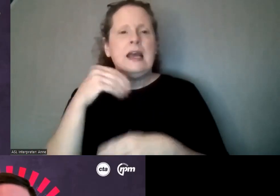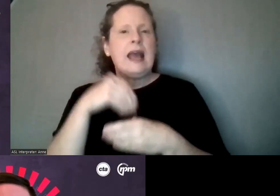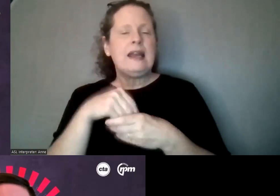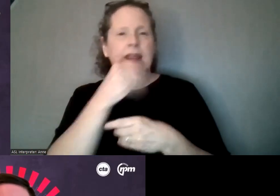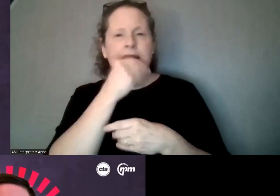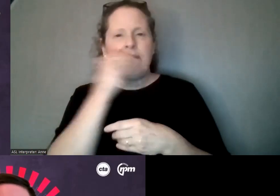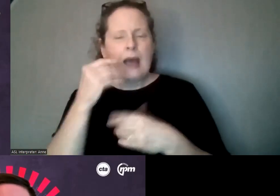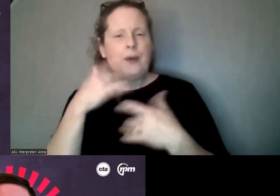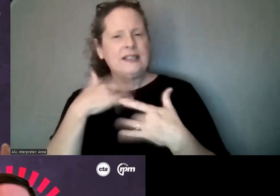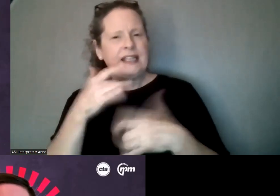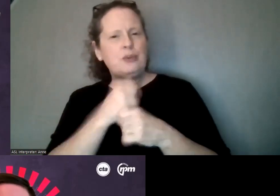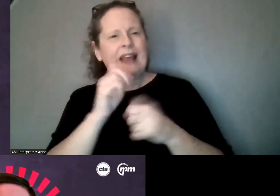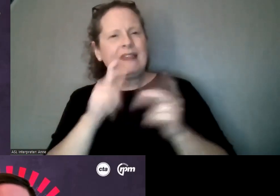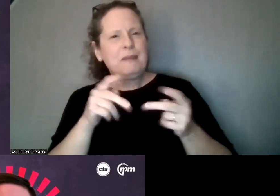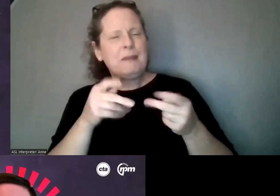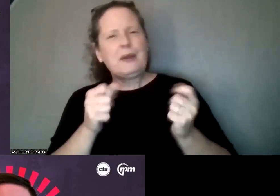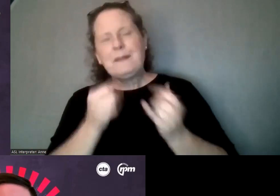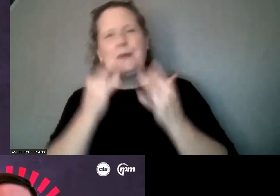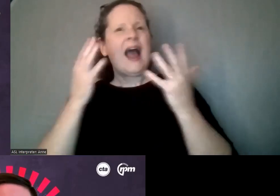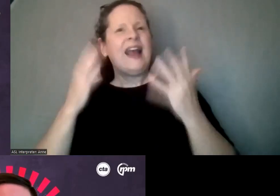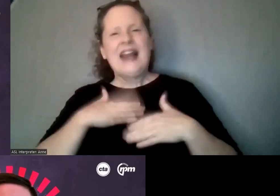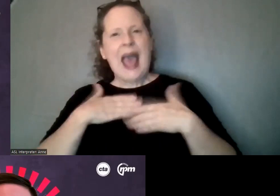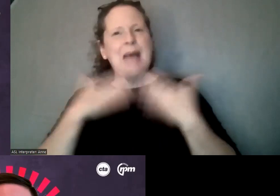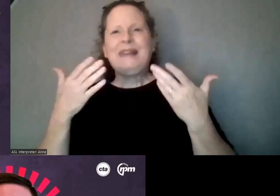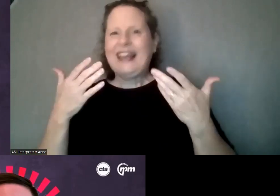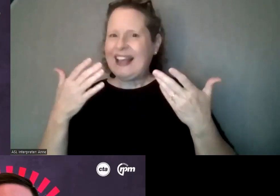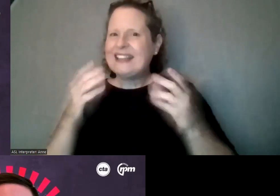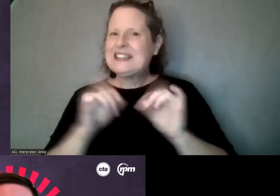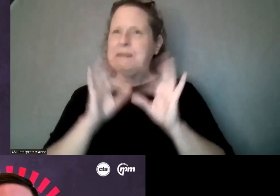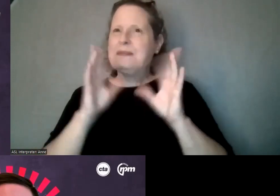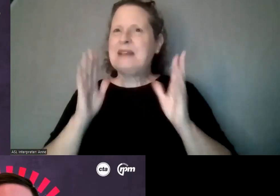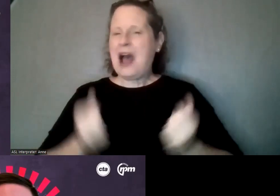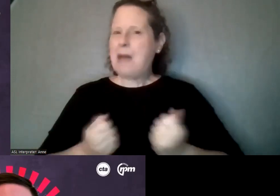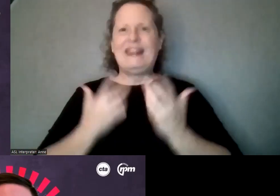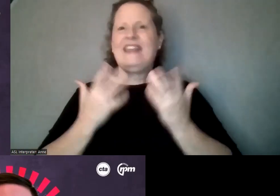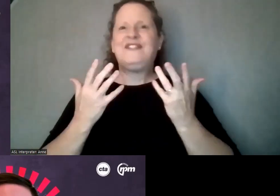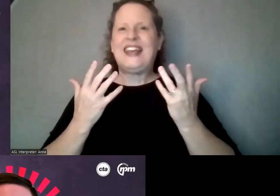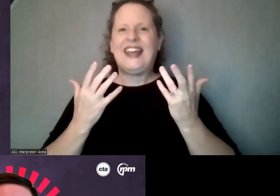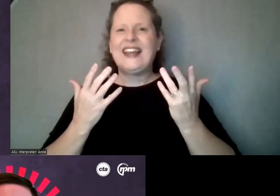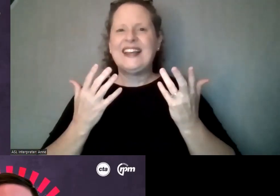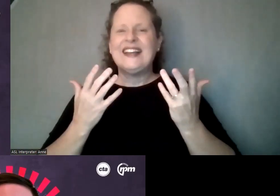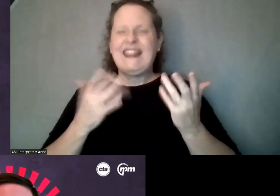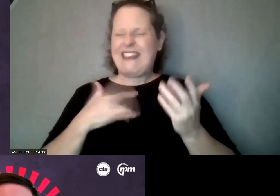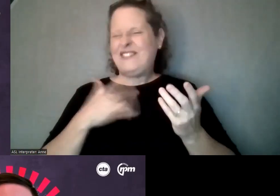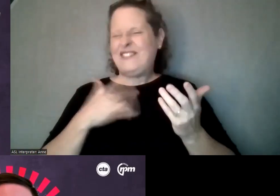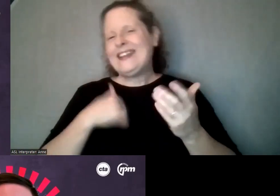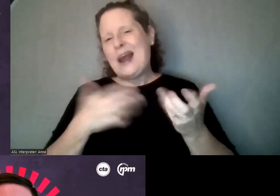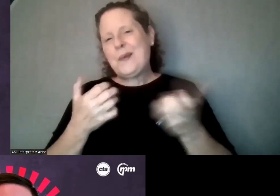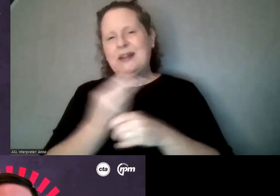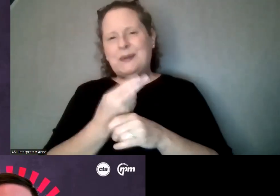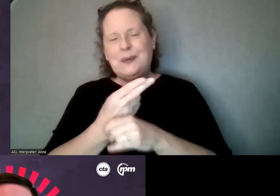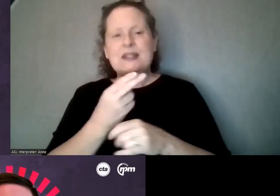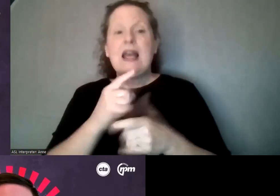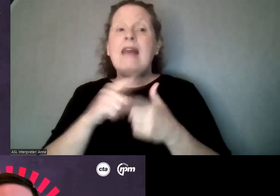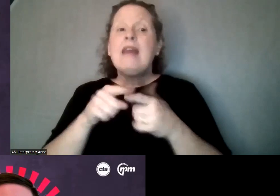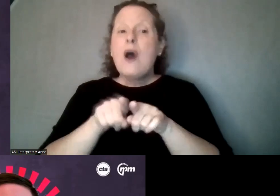the people very bright and happy, right? So that's kind of like uplifting and the feeling that I wanted to use. And then I'm